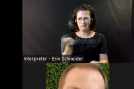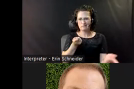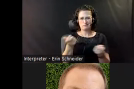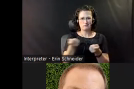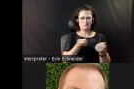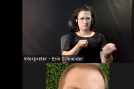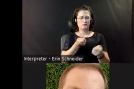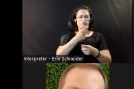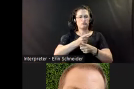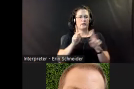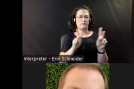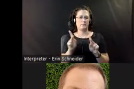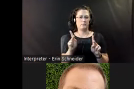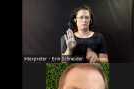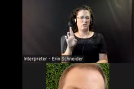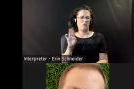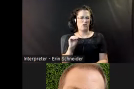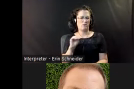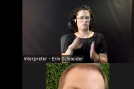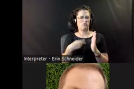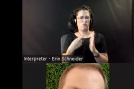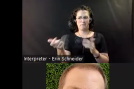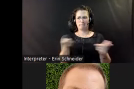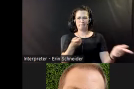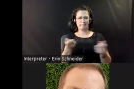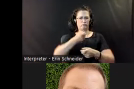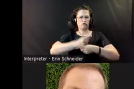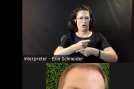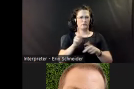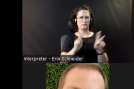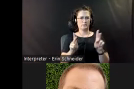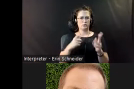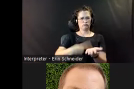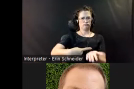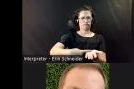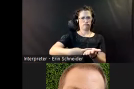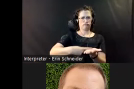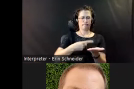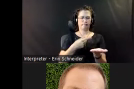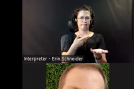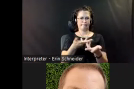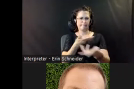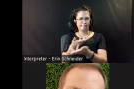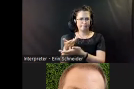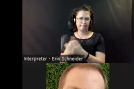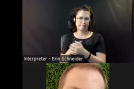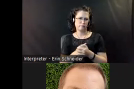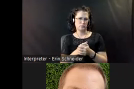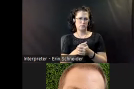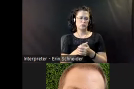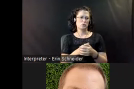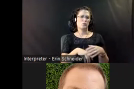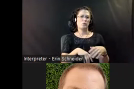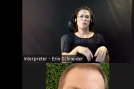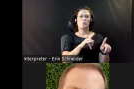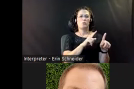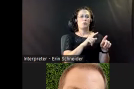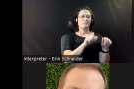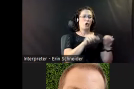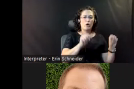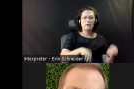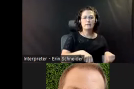So the conversations that people are having in application development, infrastructure, architecture, et cetera, are still happening with business partners, but they're